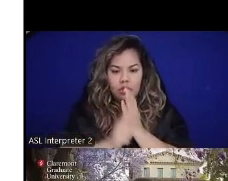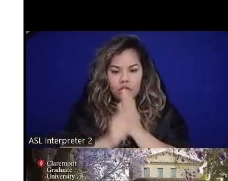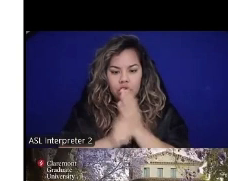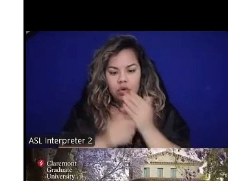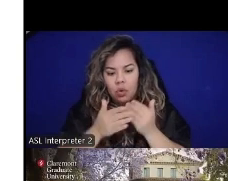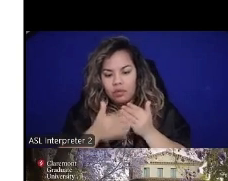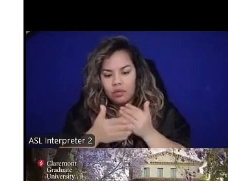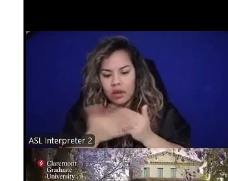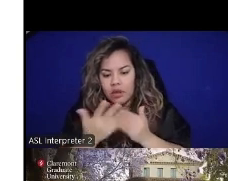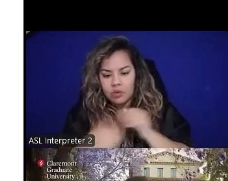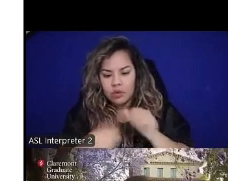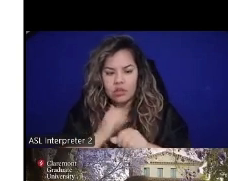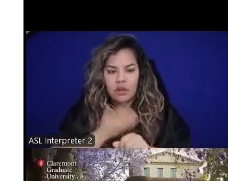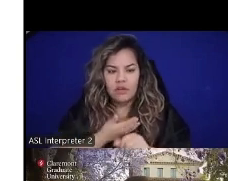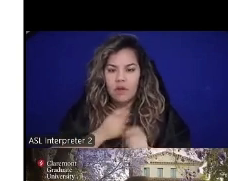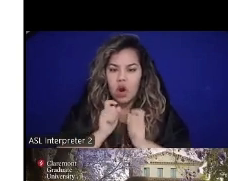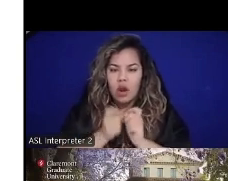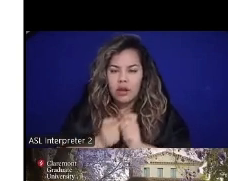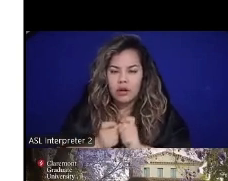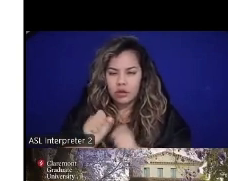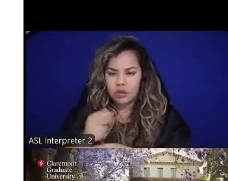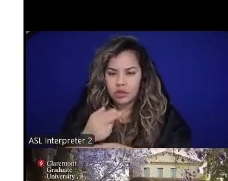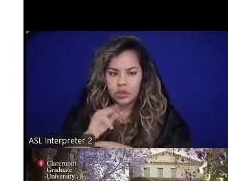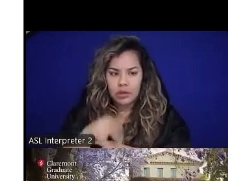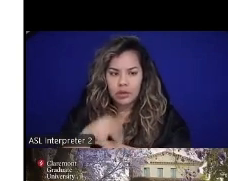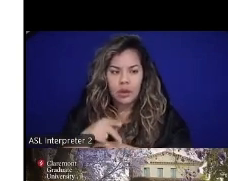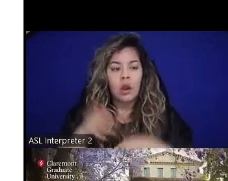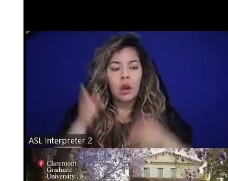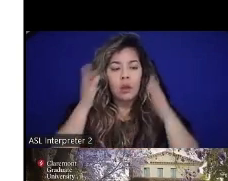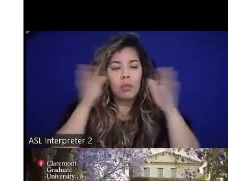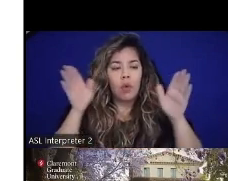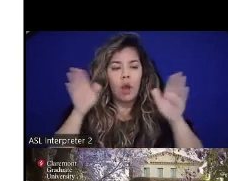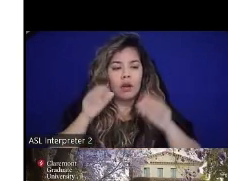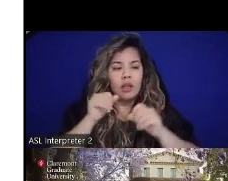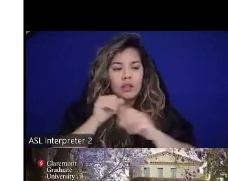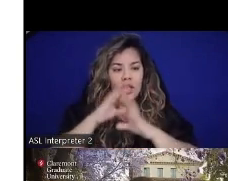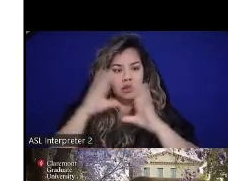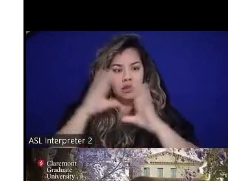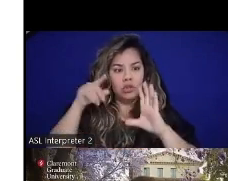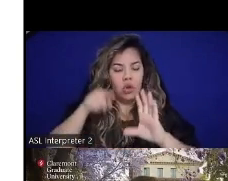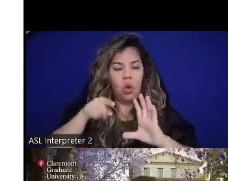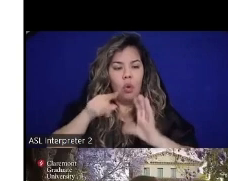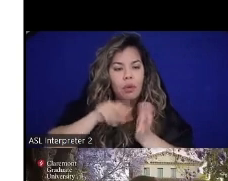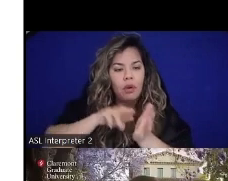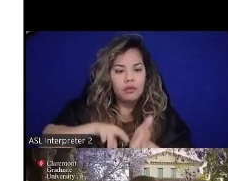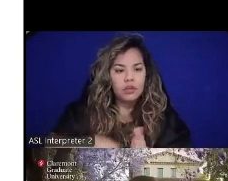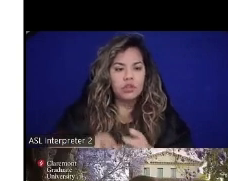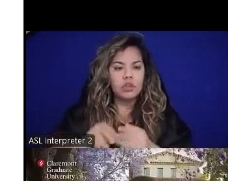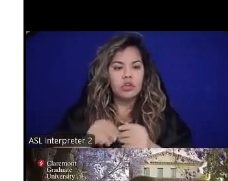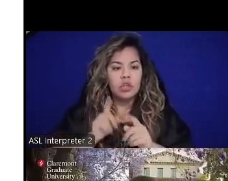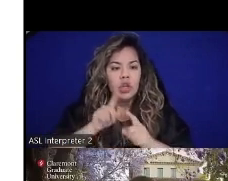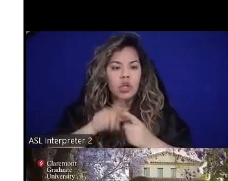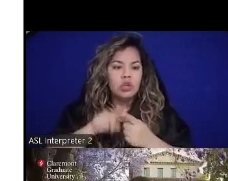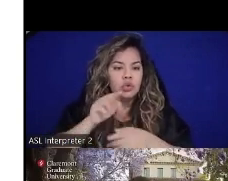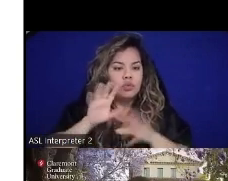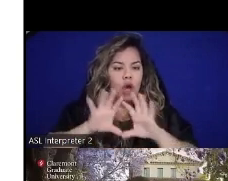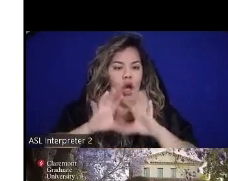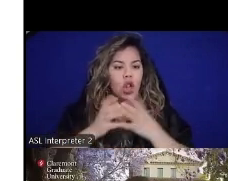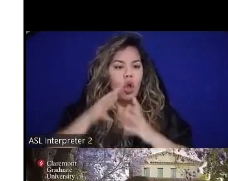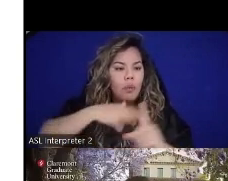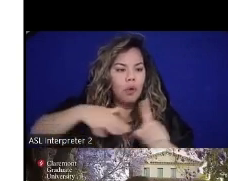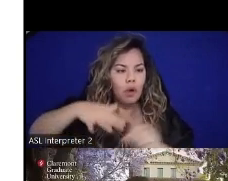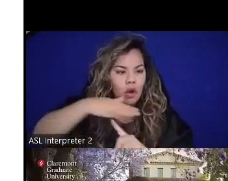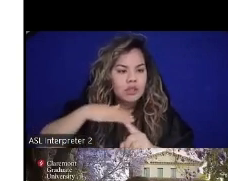editorship, broadening the scope of research toward a global context of pressing issues such as migration, social disparities,